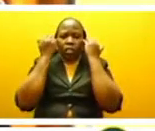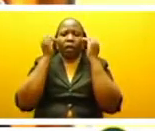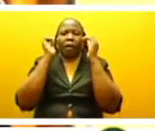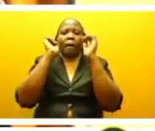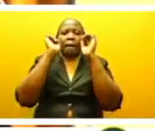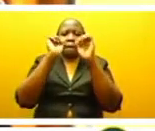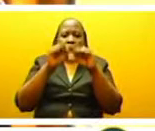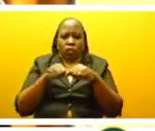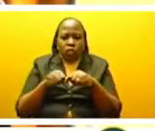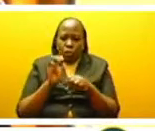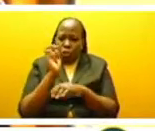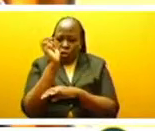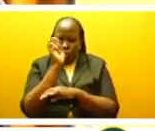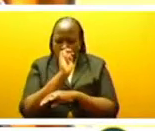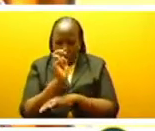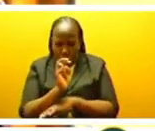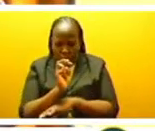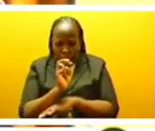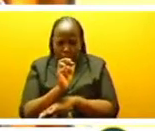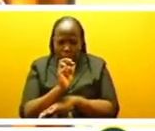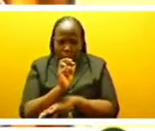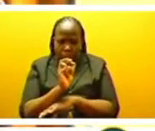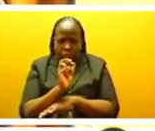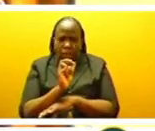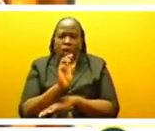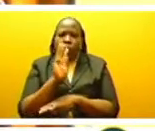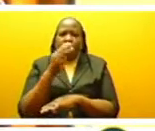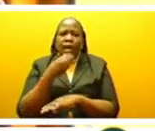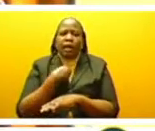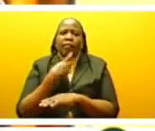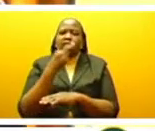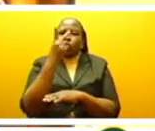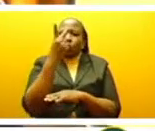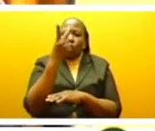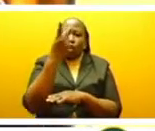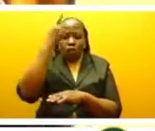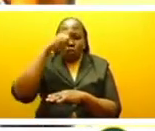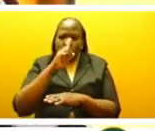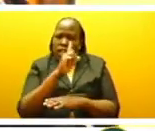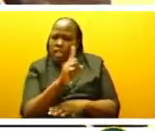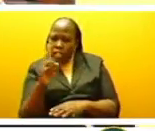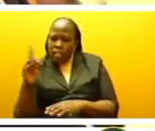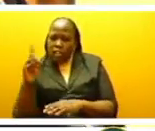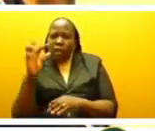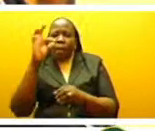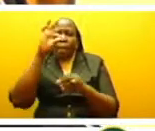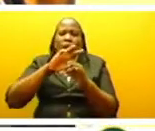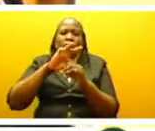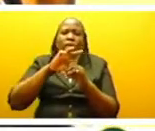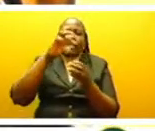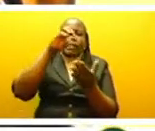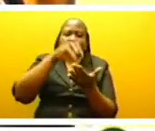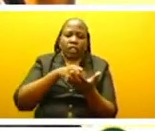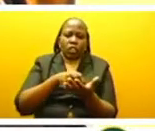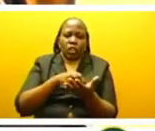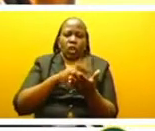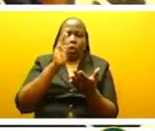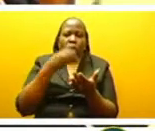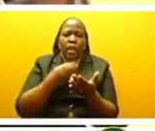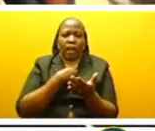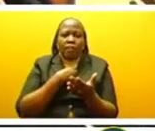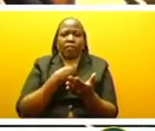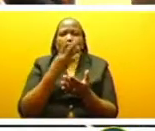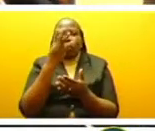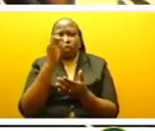should look at that. So it's 2 per polling station, 92,000, which is accountable. So if there's a variance of 40,000, 50,000, then the